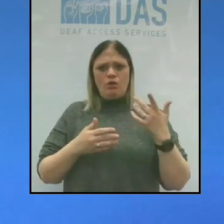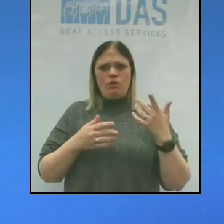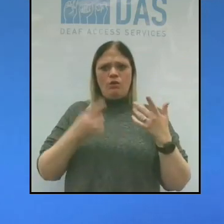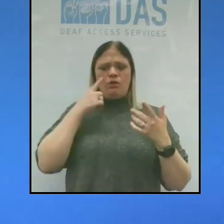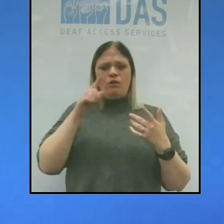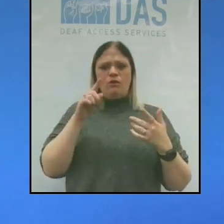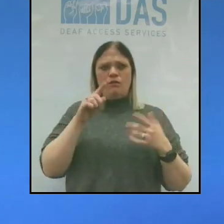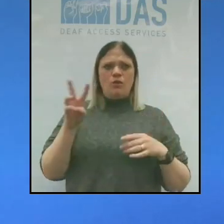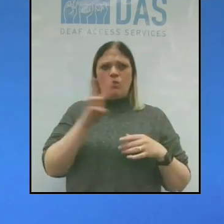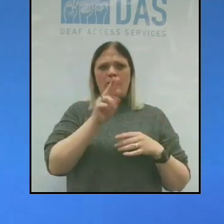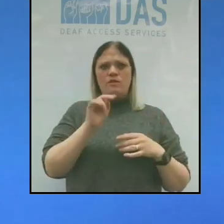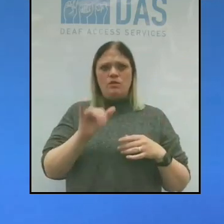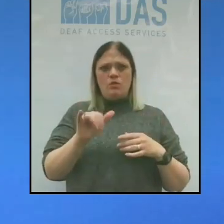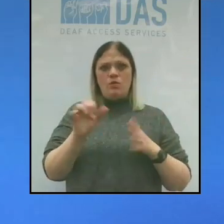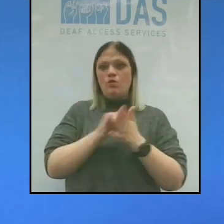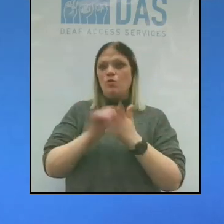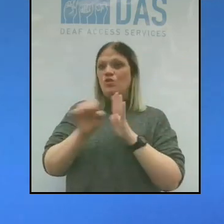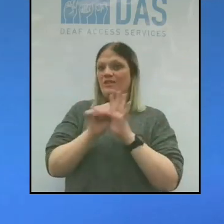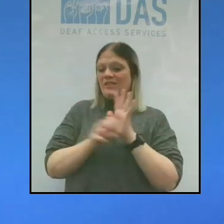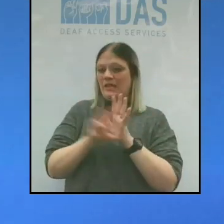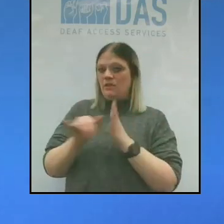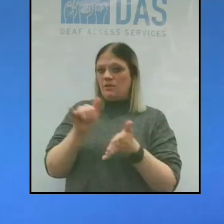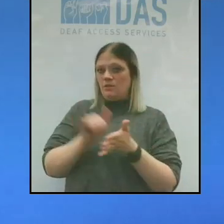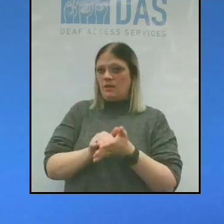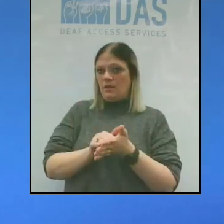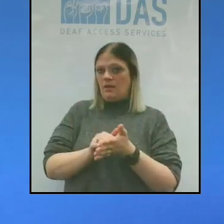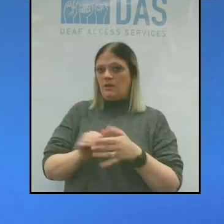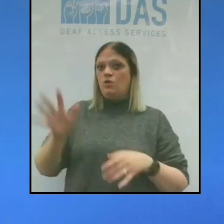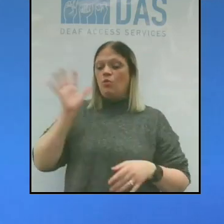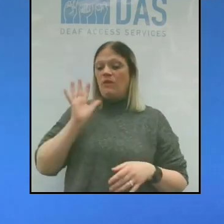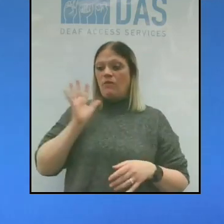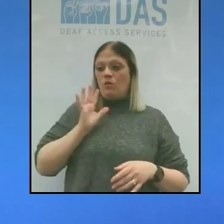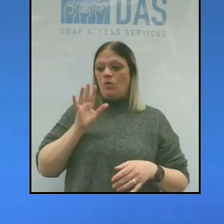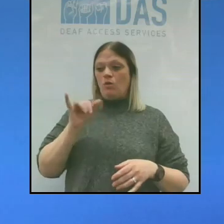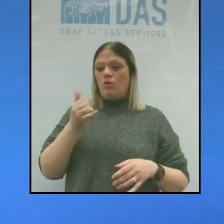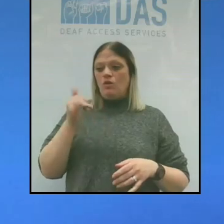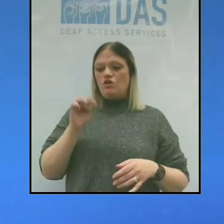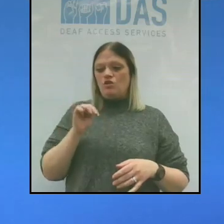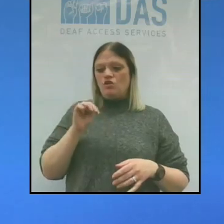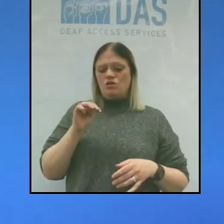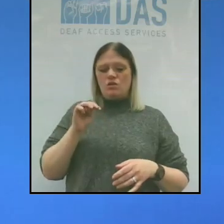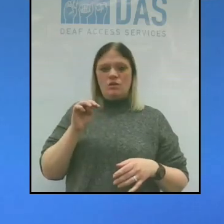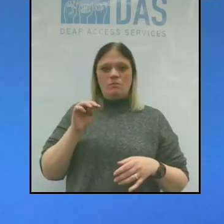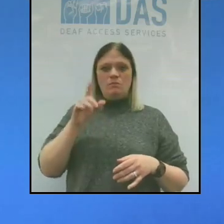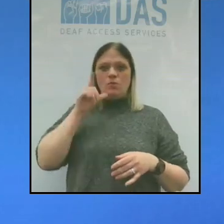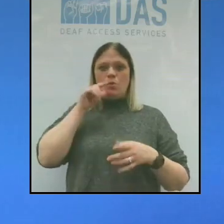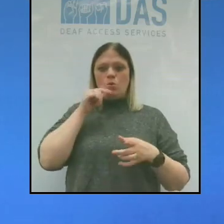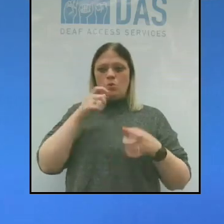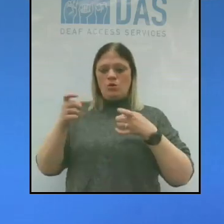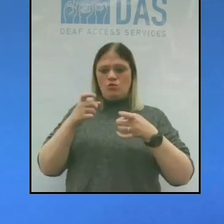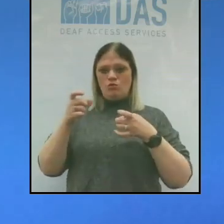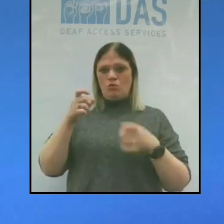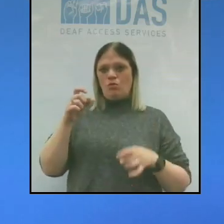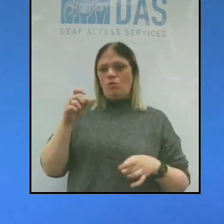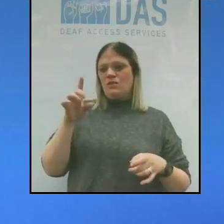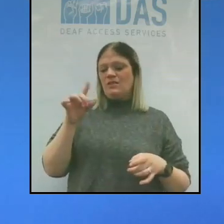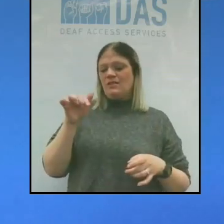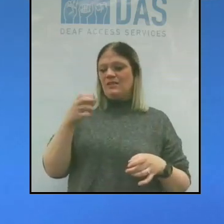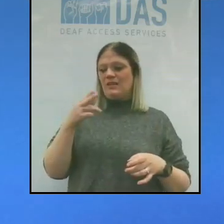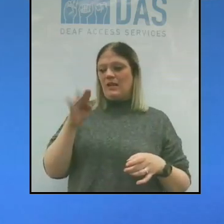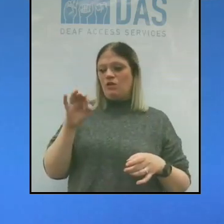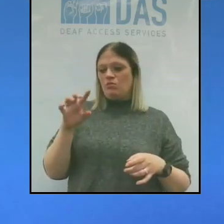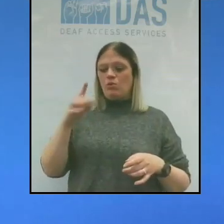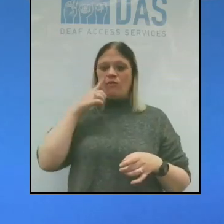York State is putting that up. And then during earlier press conference, Jim Malatras, who's in charge of the dashboard for the governor, announced that